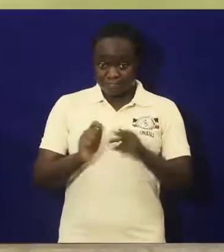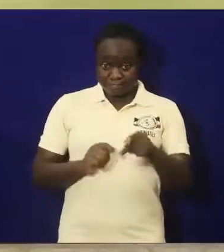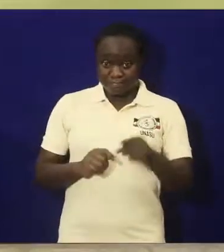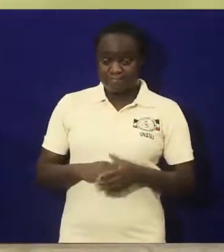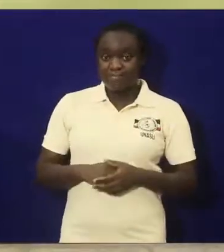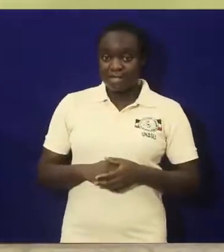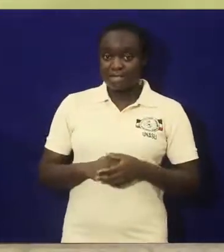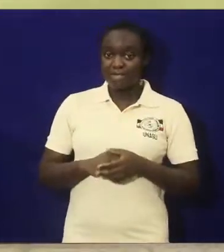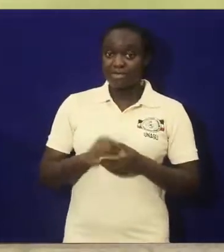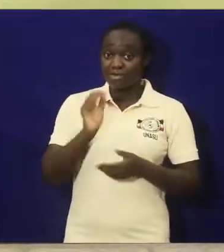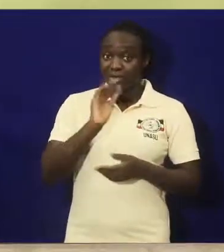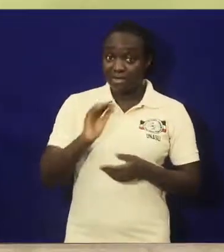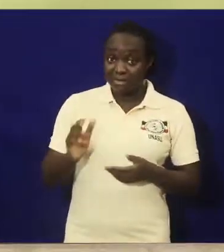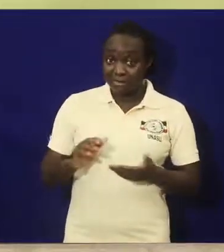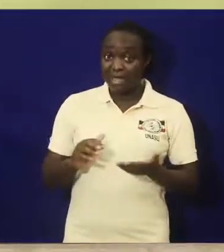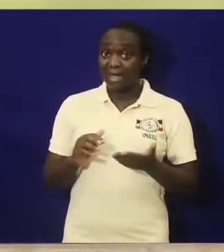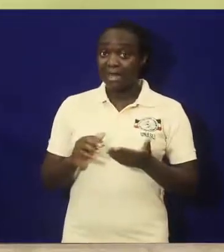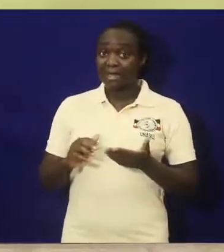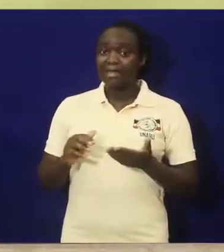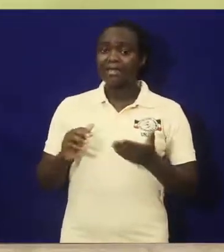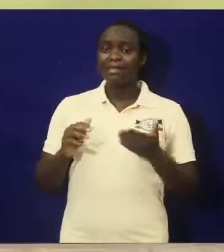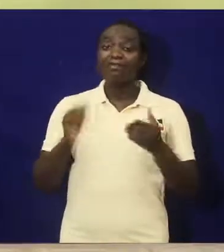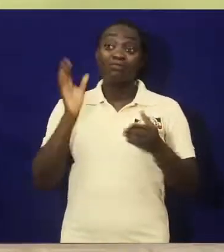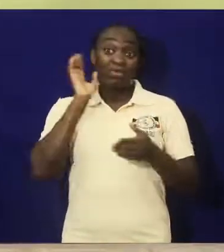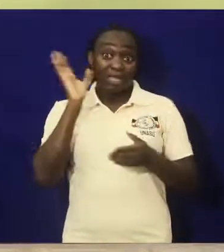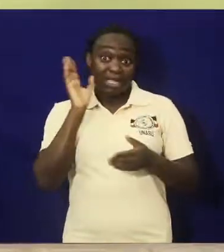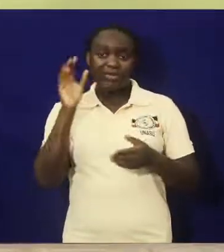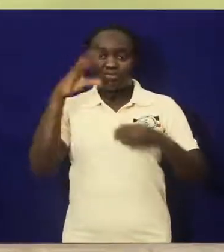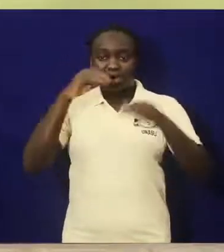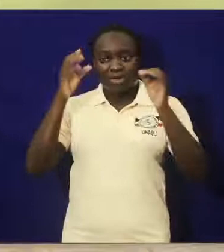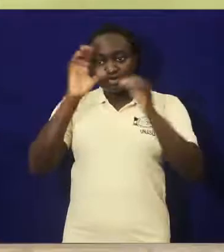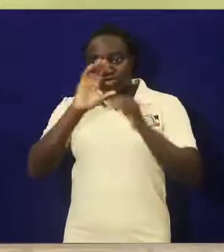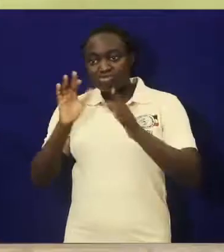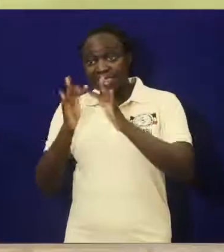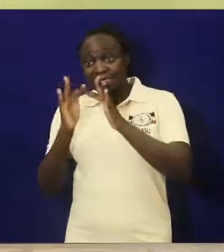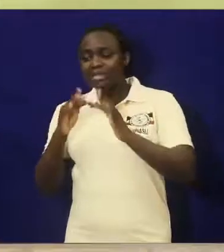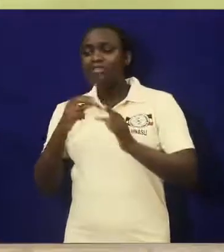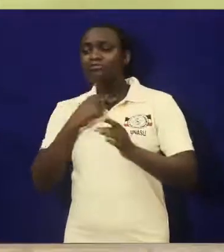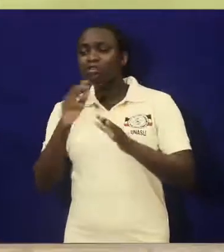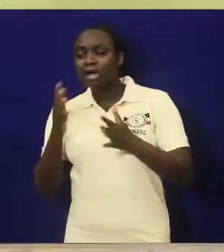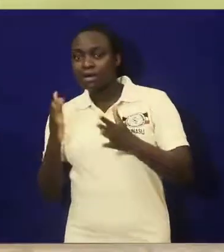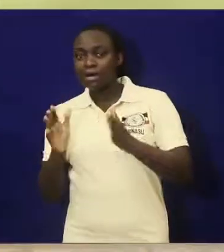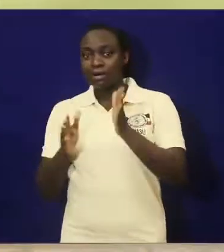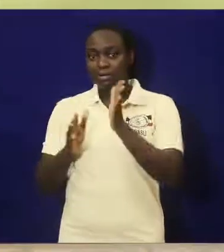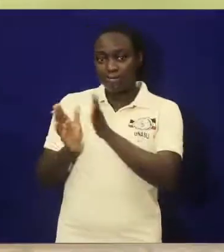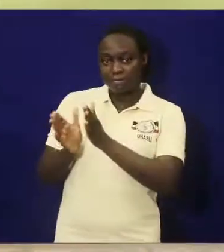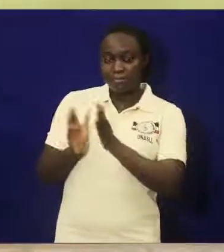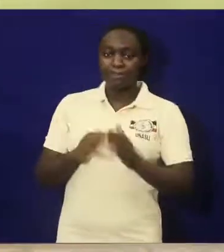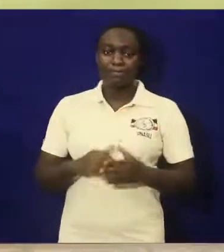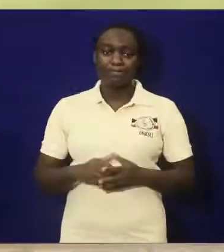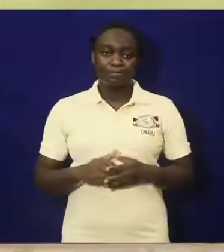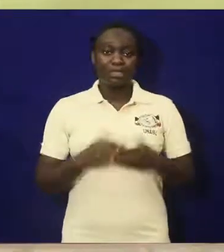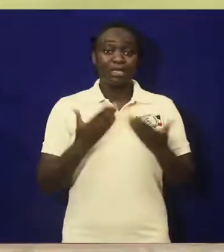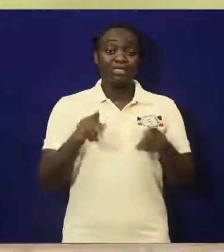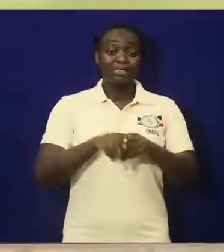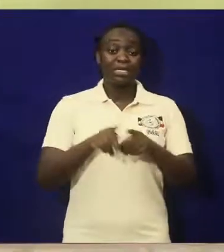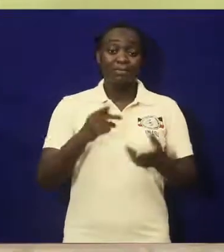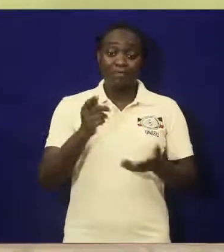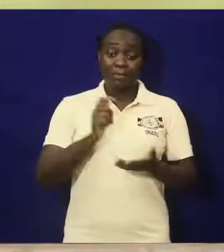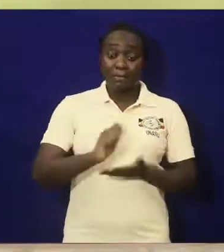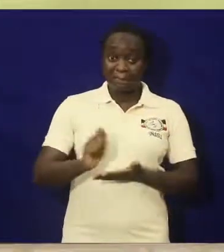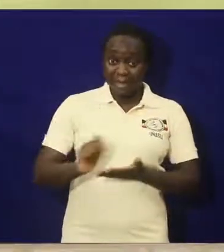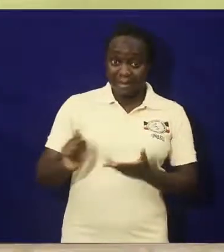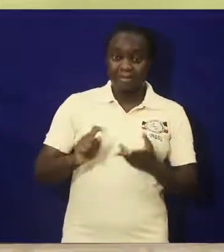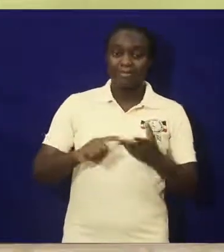pronunciation for you on Google. It is pencil, not pencil. You need a pen, and you need a